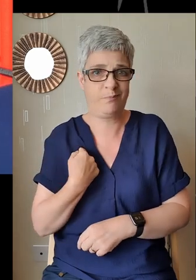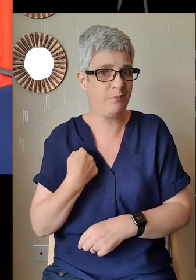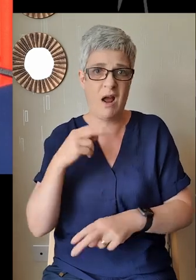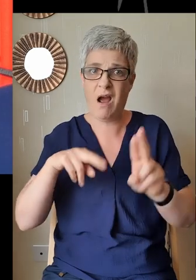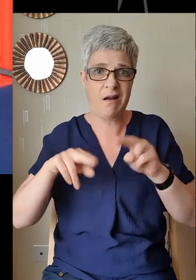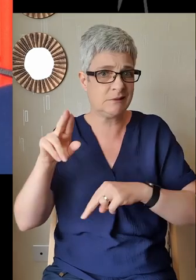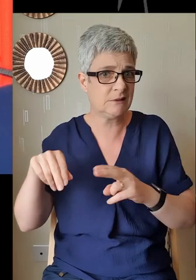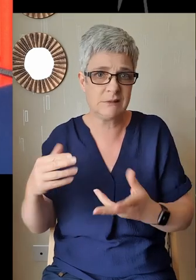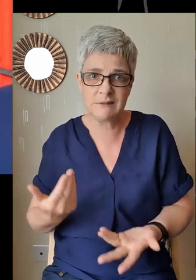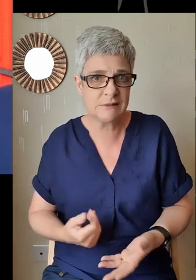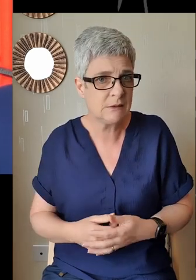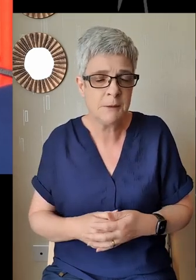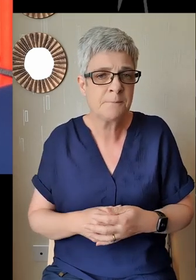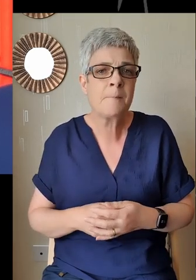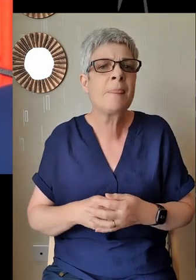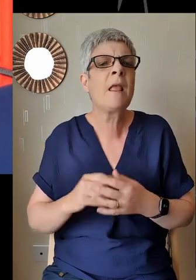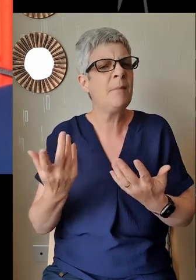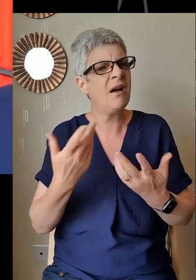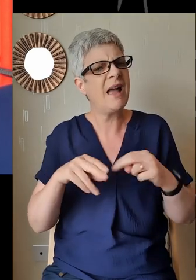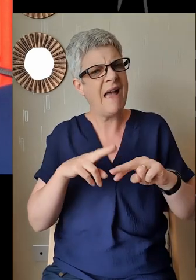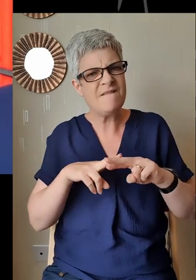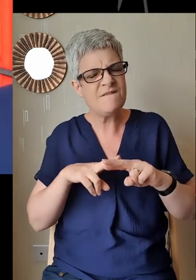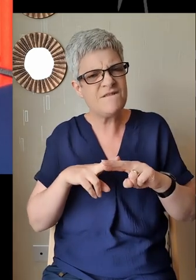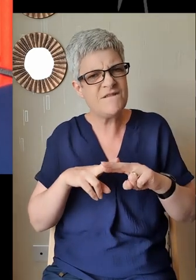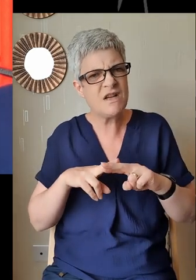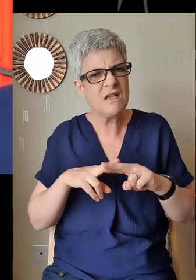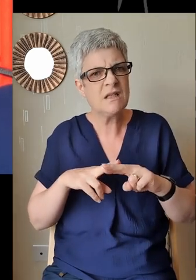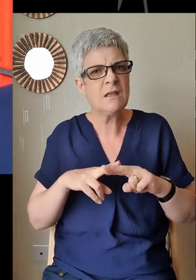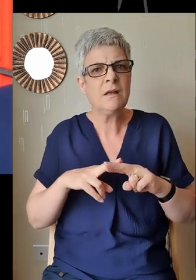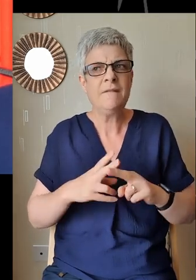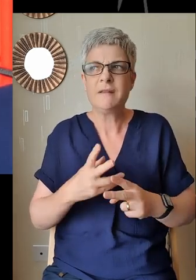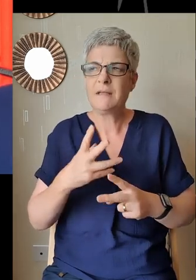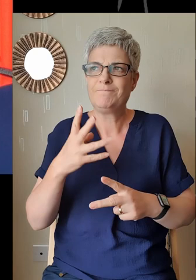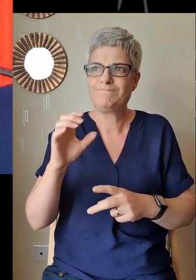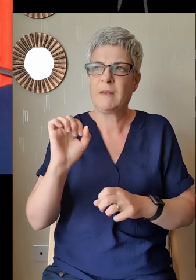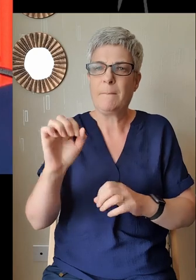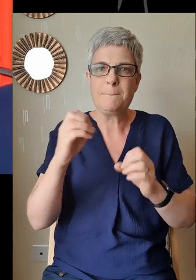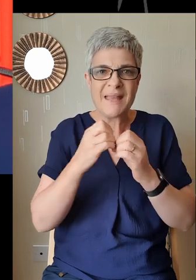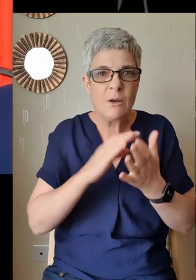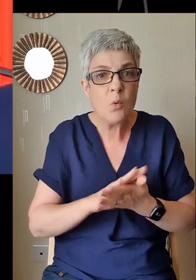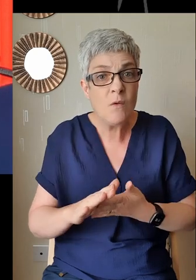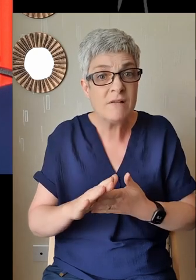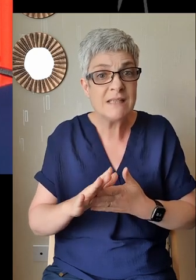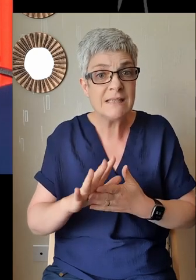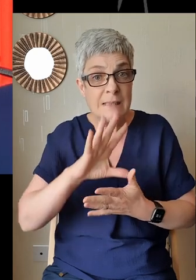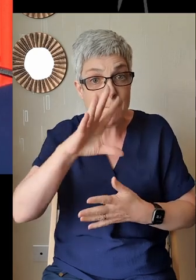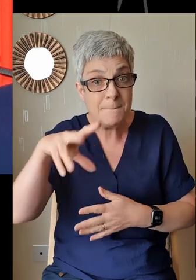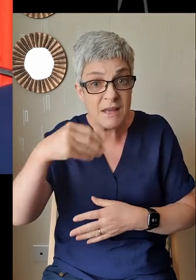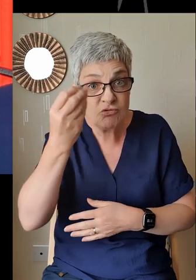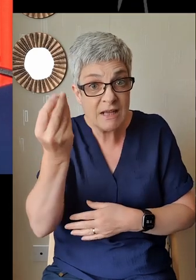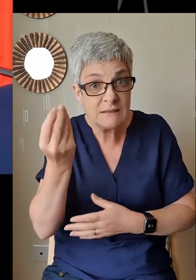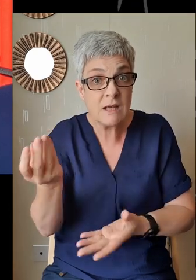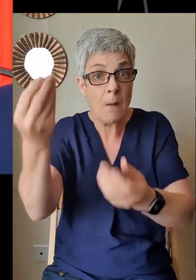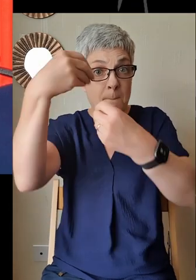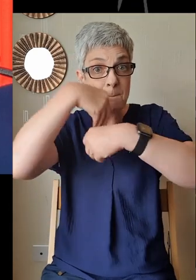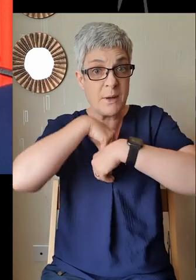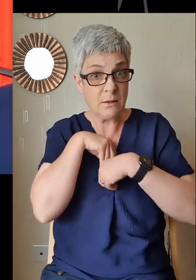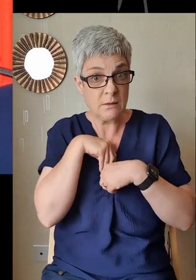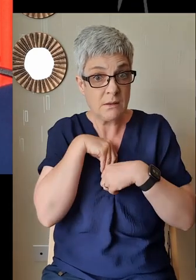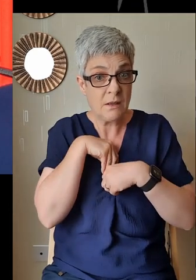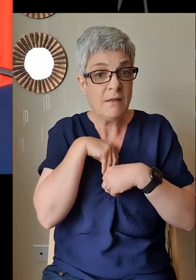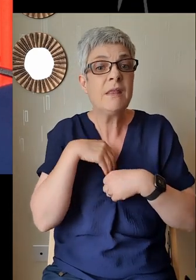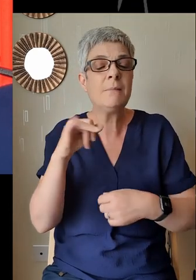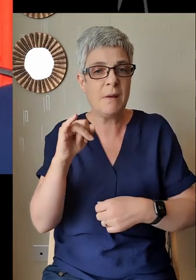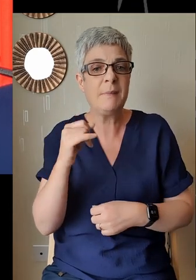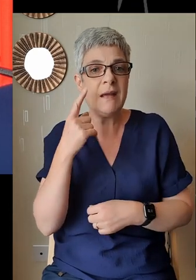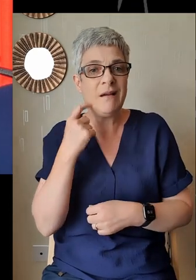But if somehow the spirit of Beethoven could come and be with me, well, maybe then I could write